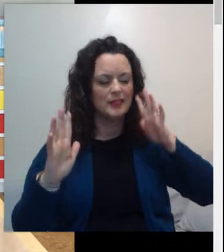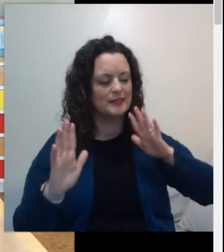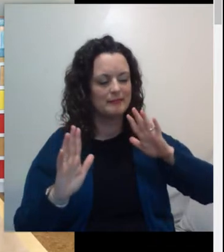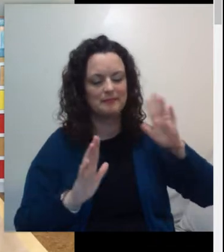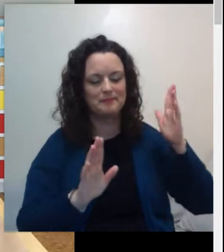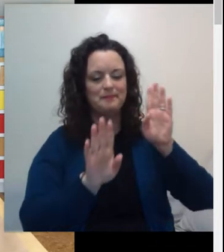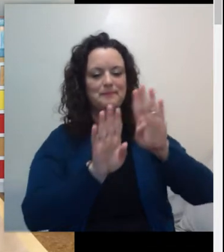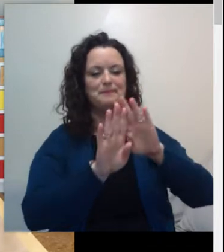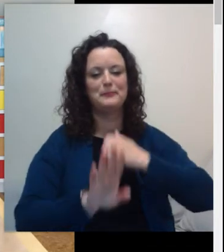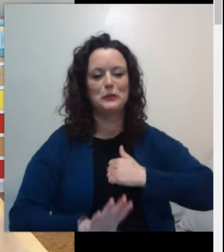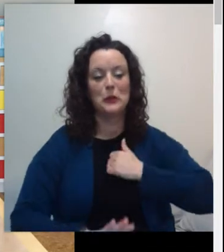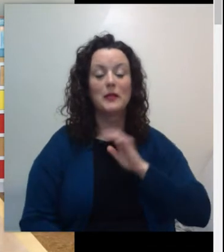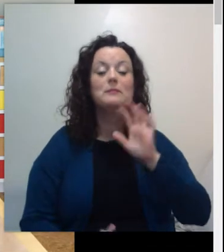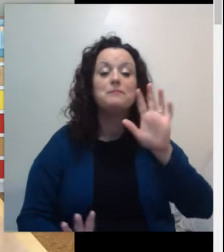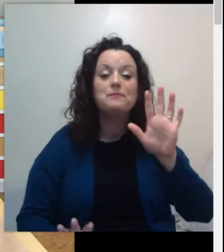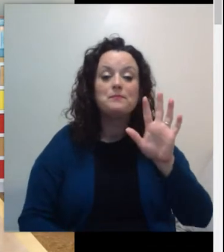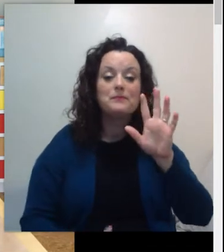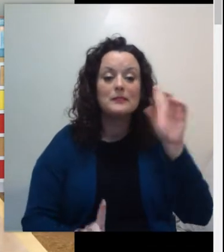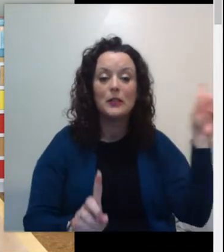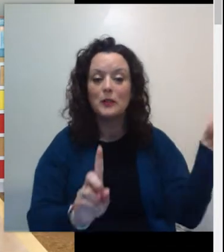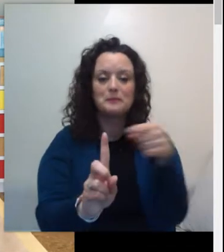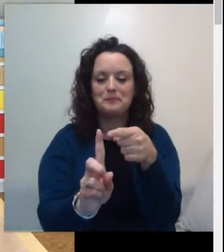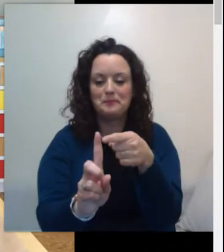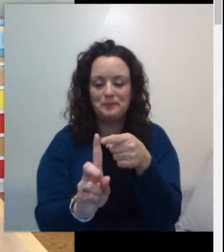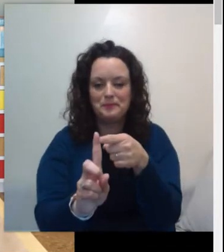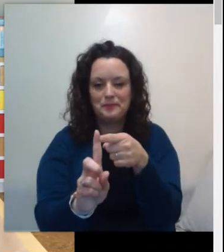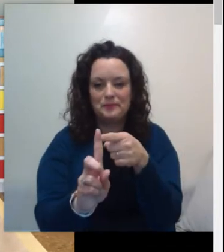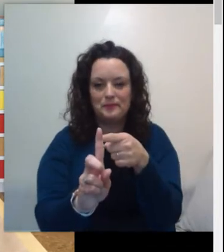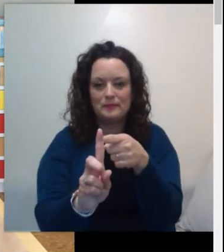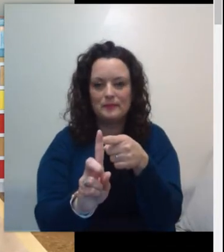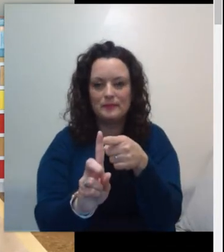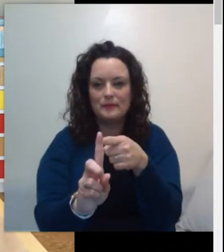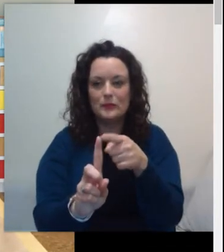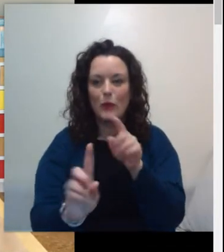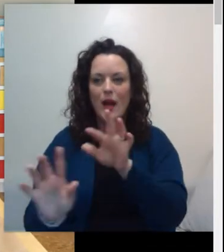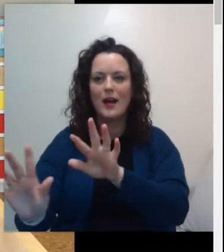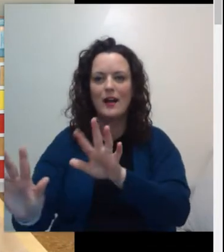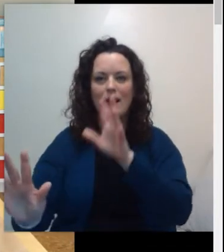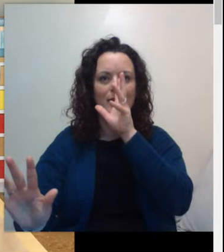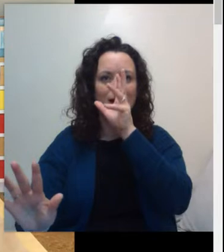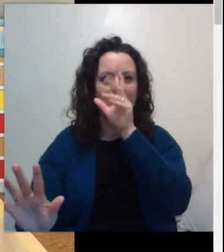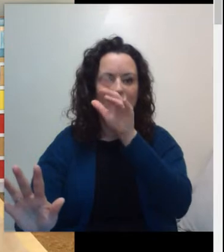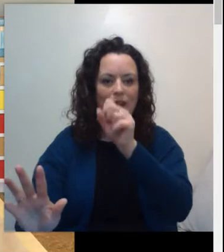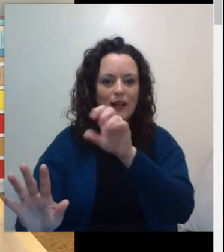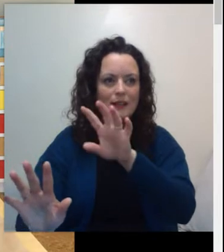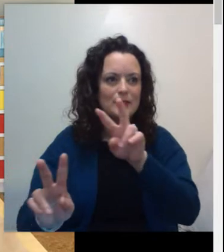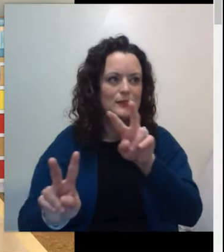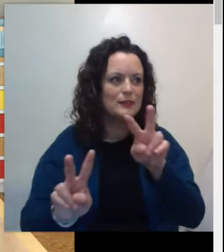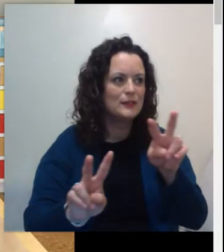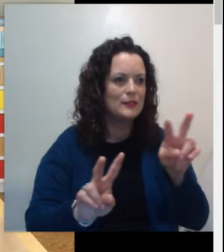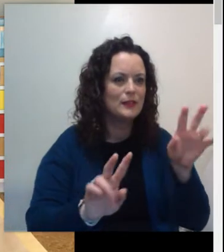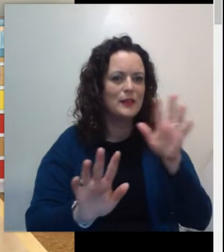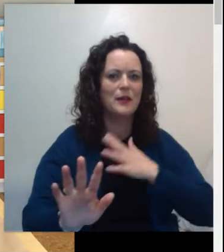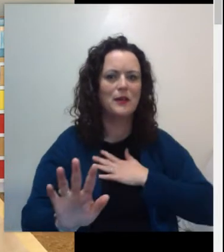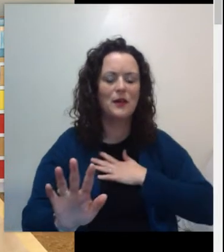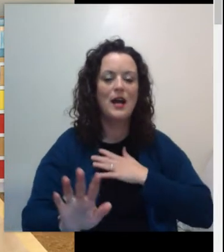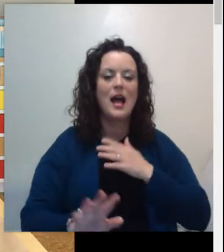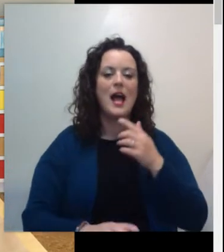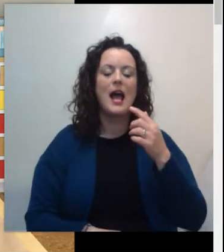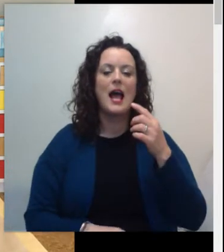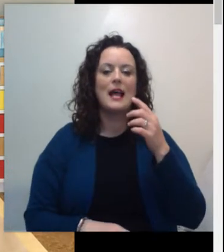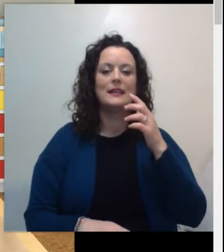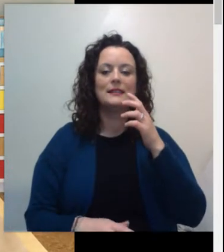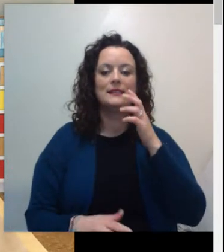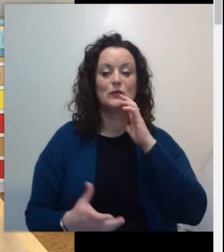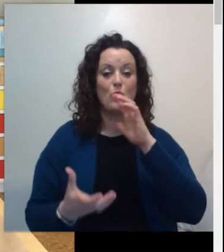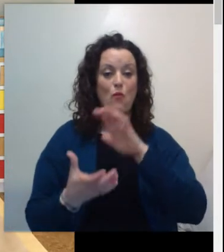okay. So, back to Charles Schultz. I was at the studio and Gene Schultz gave me one of his nibs.